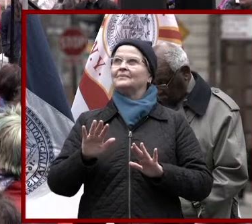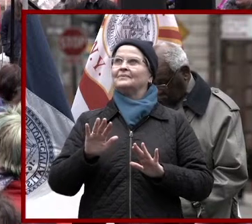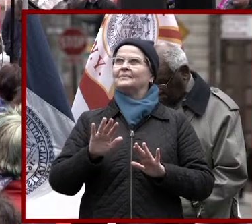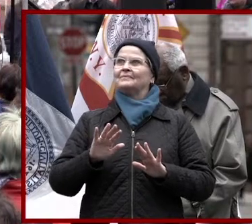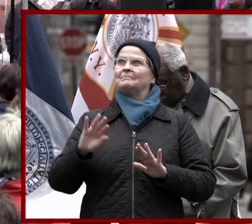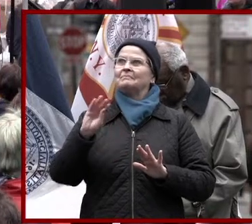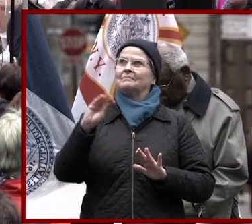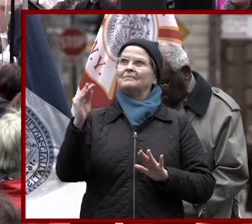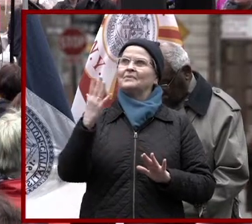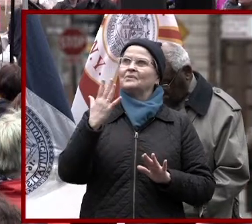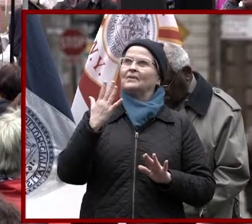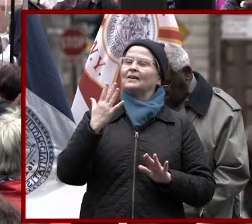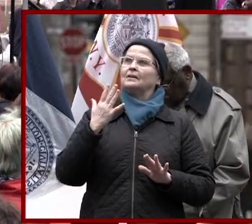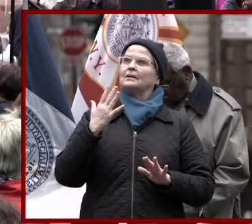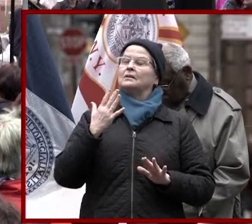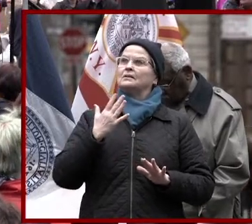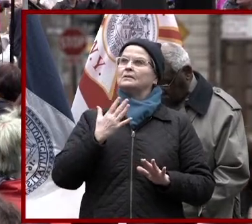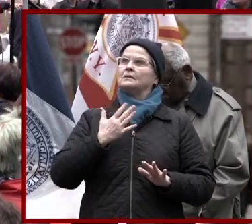lost,